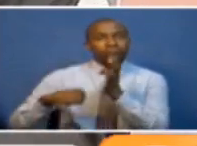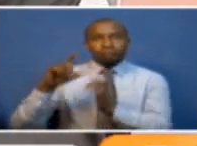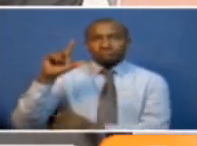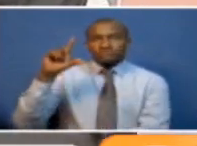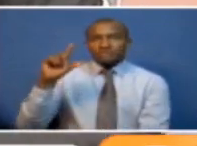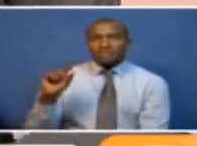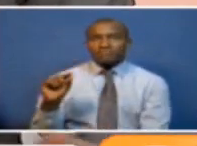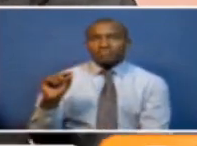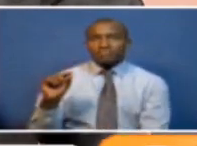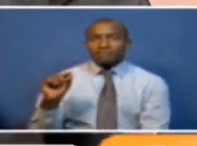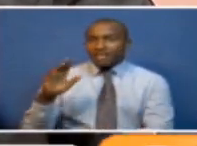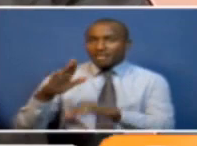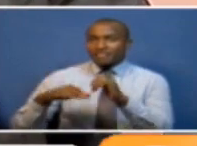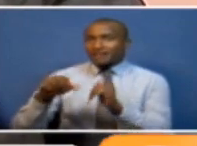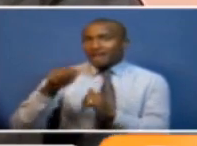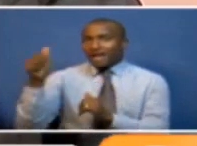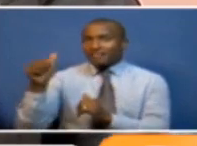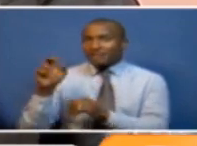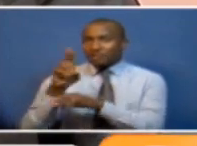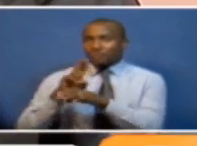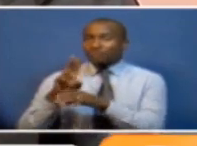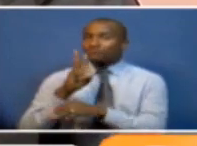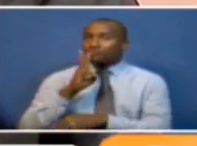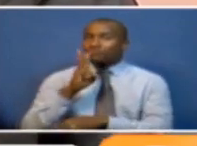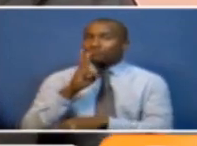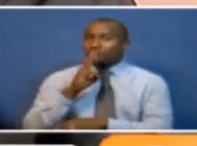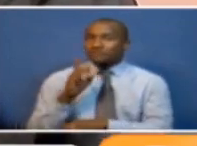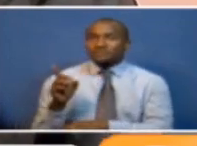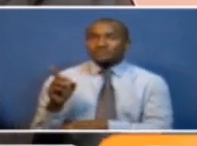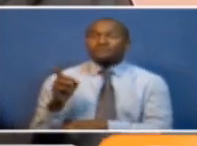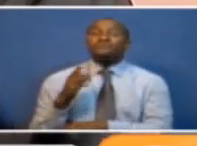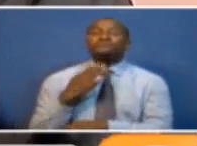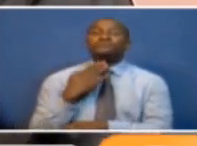the thermal power, and therefore we really want